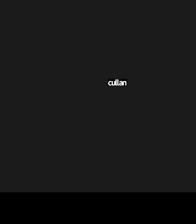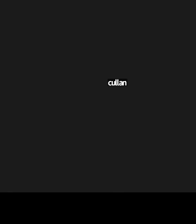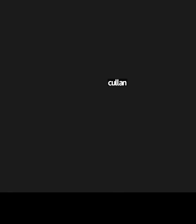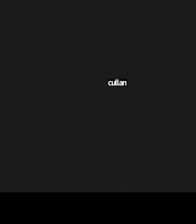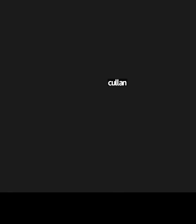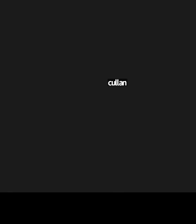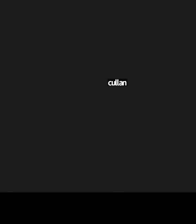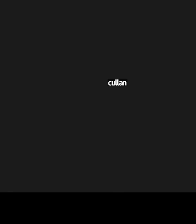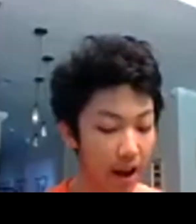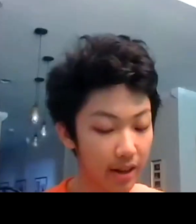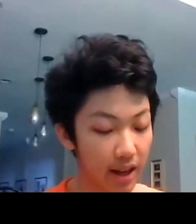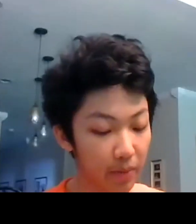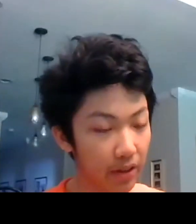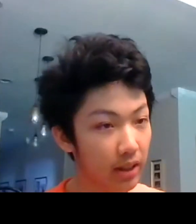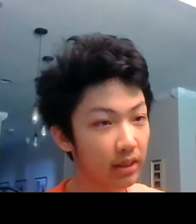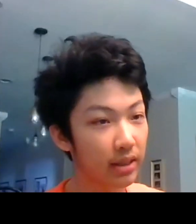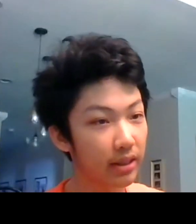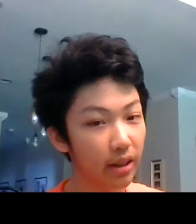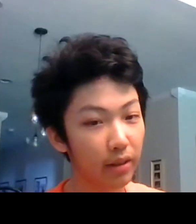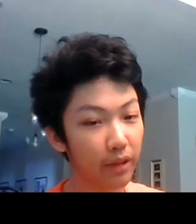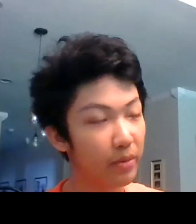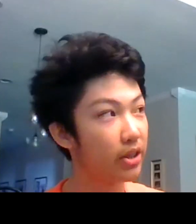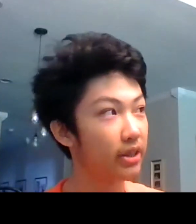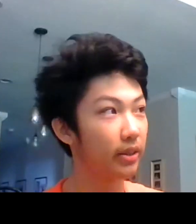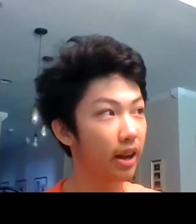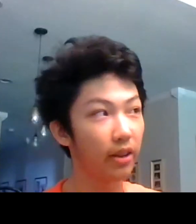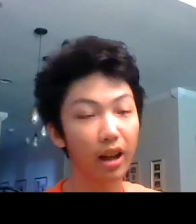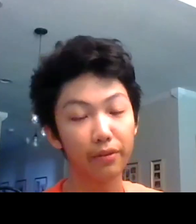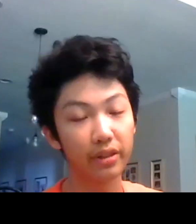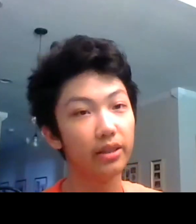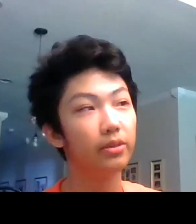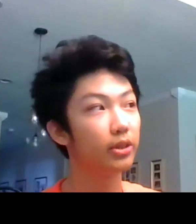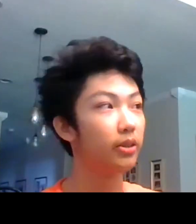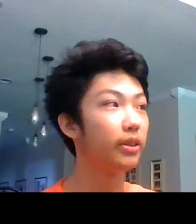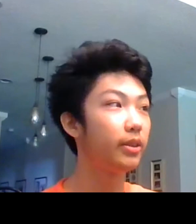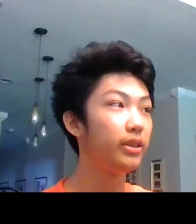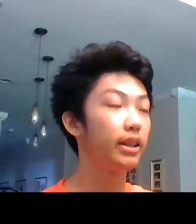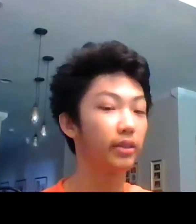demo. Yeah, our data mainly consisted of images, not live feed,